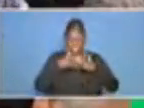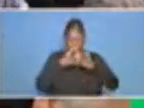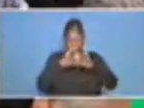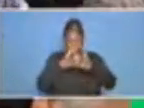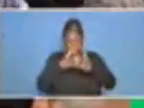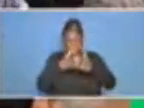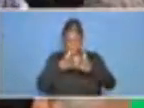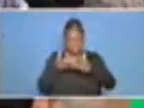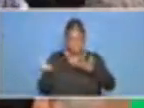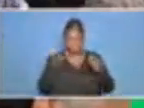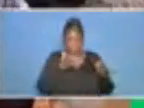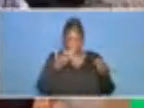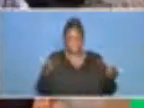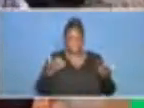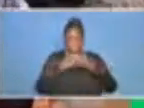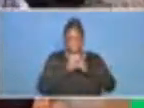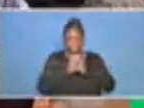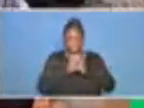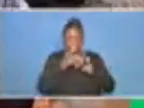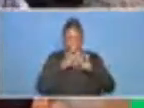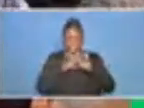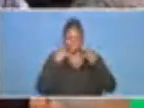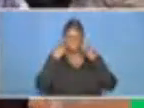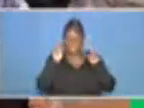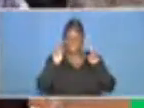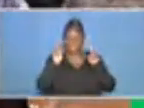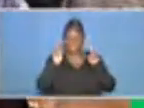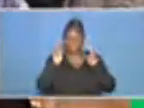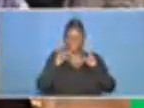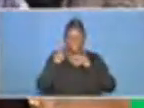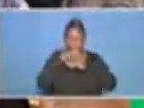But the final amount will be determined in due course.